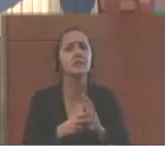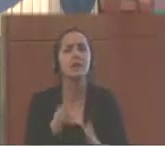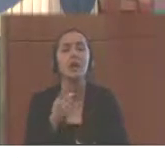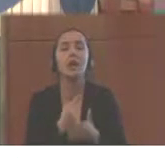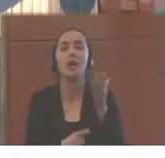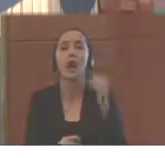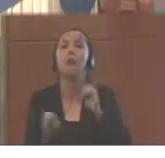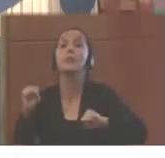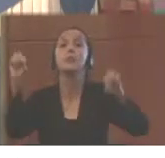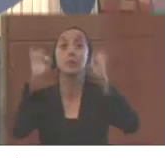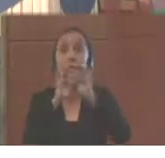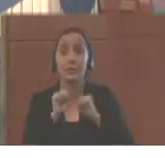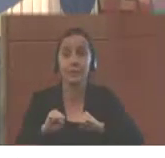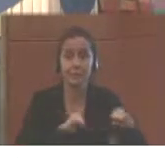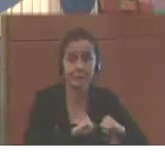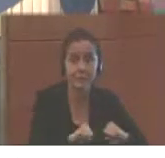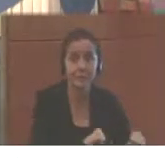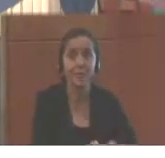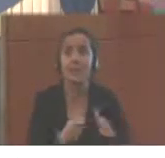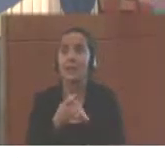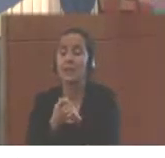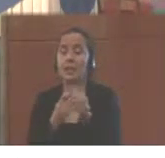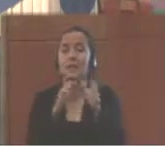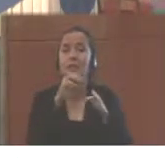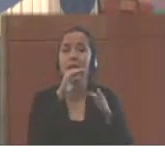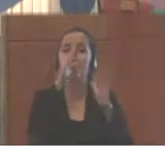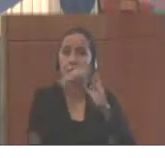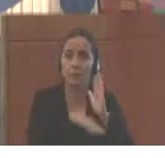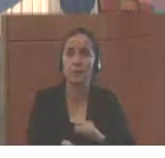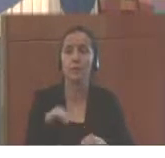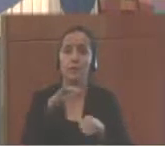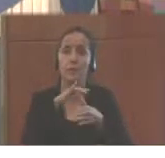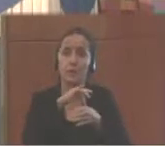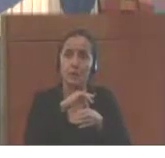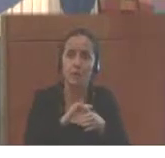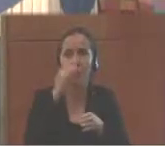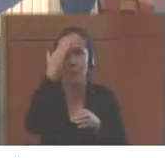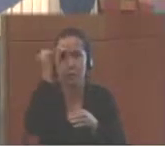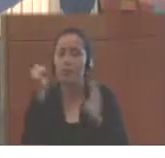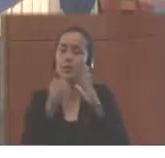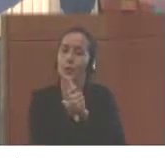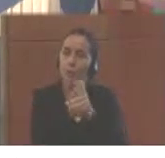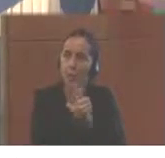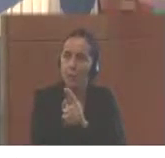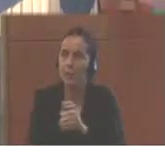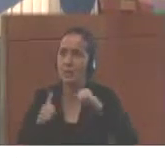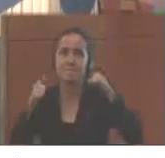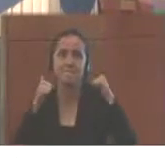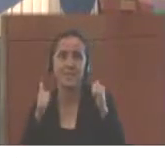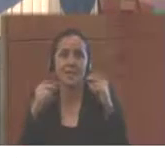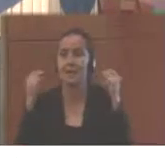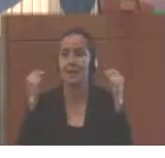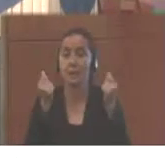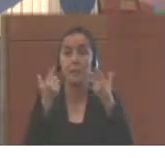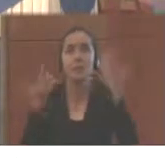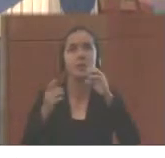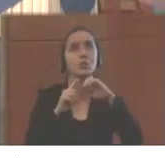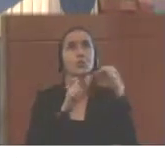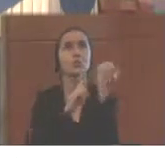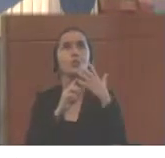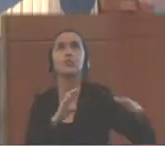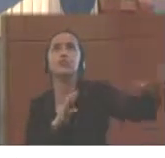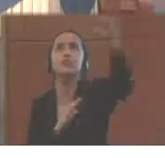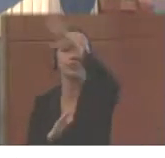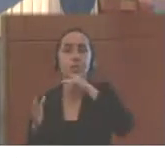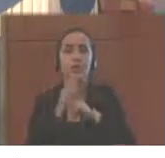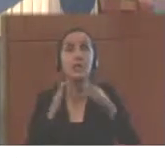among others. And all of this involves risk management, and for Central America to be better prepared to respond to all